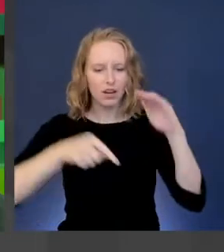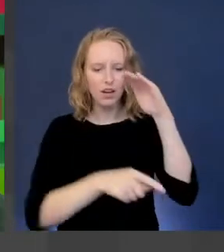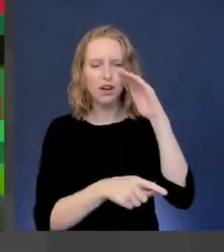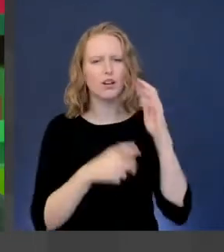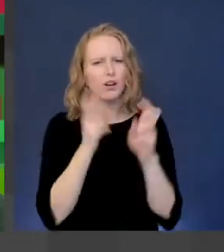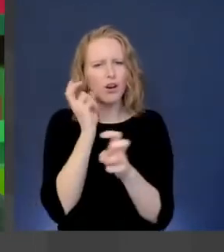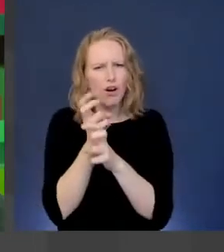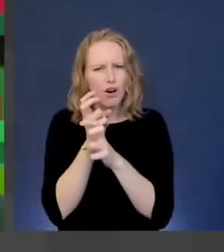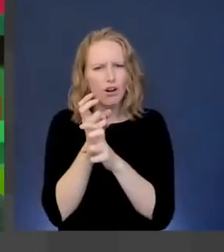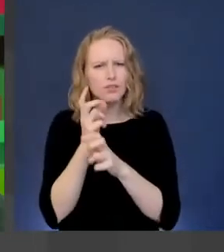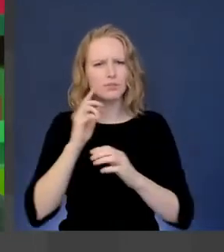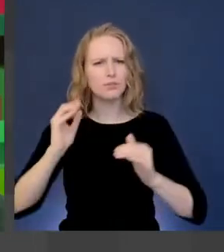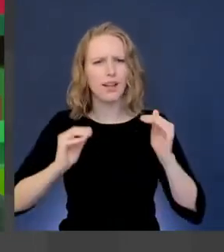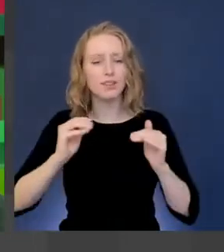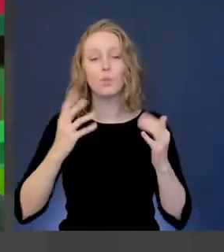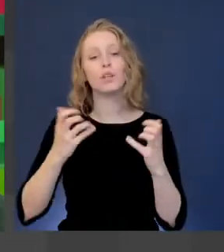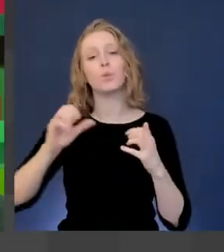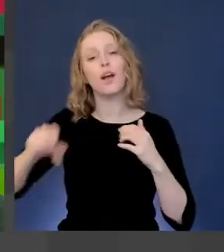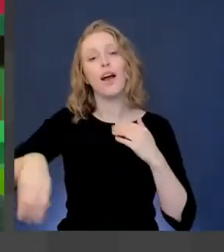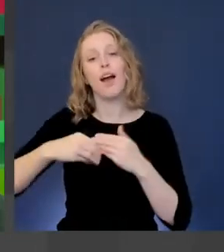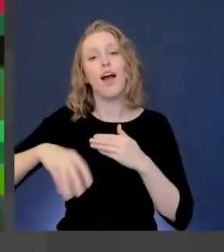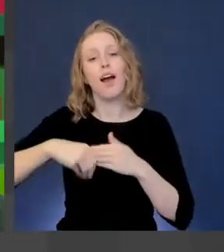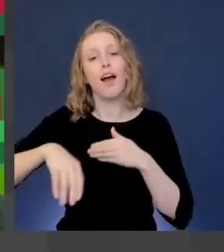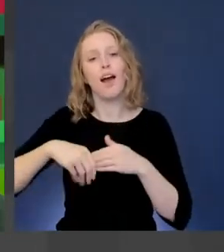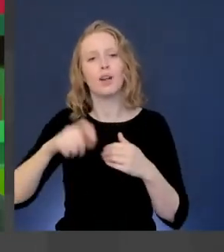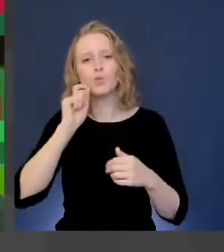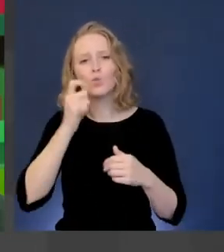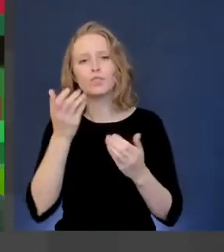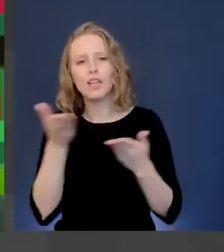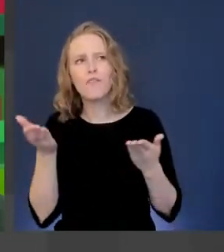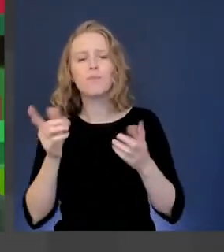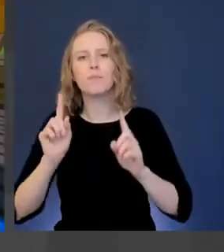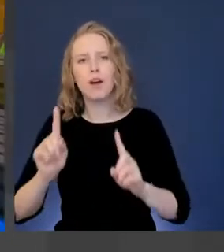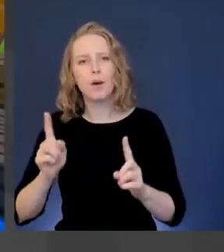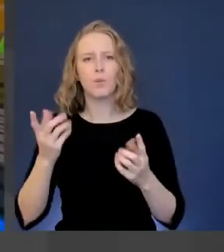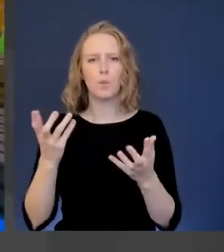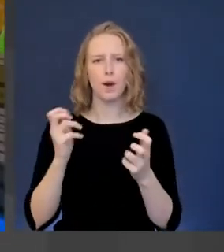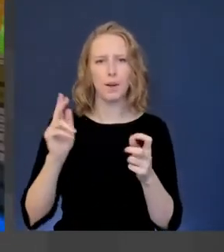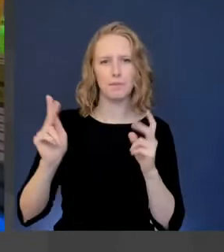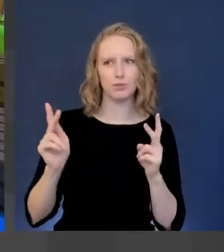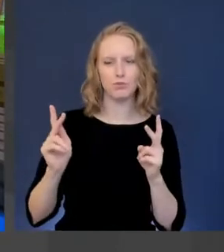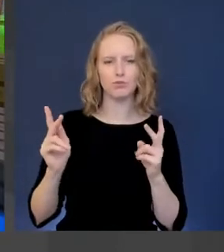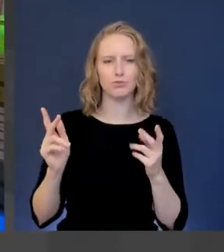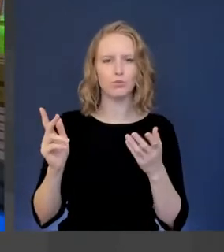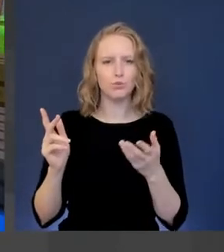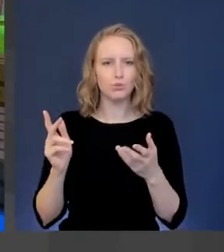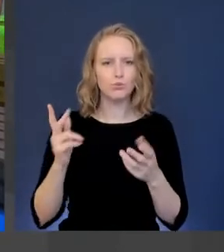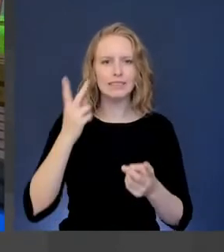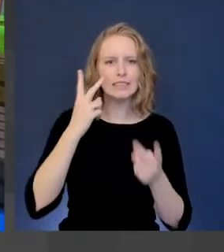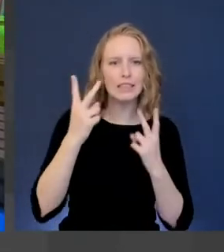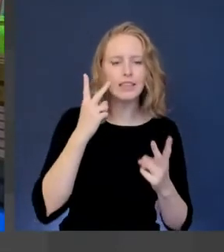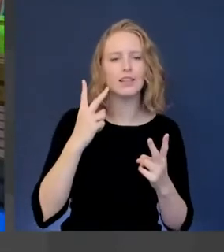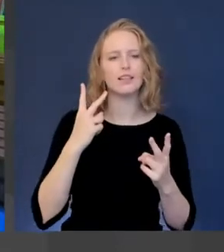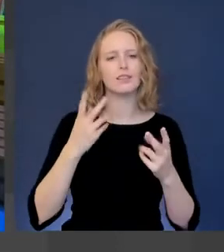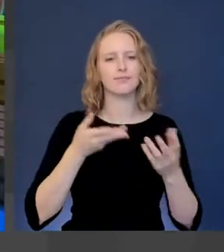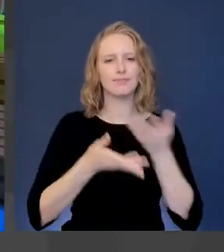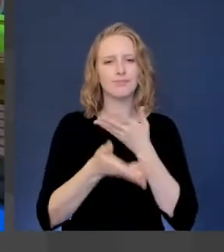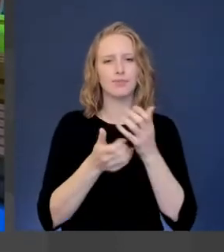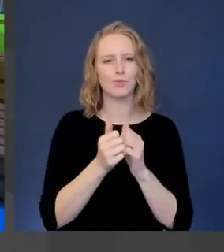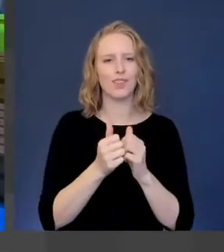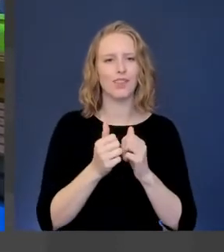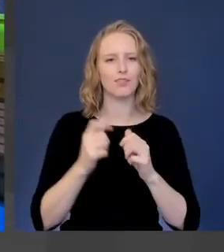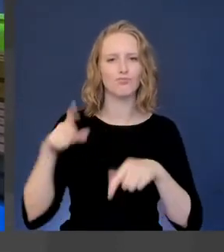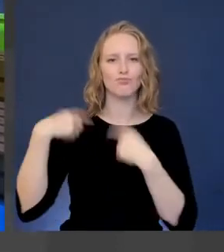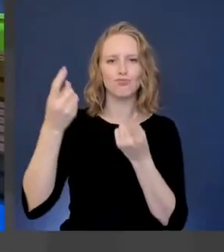we want to add all this new cool stuff. But when people are playing the game, we also want them to be able to encounter like the old familiar stuff. So this balancing act is really